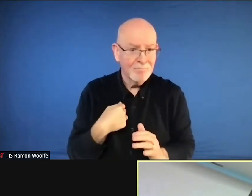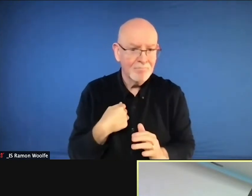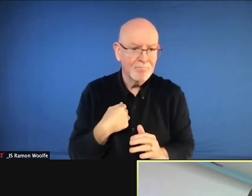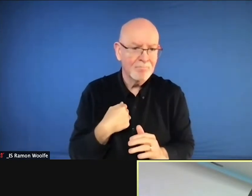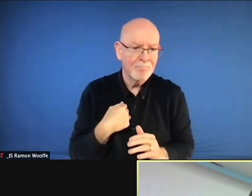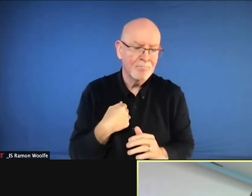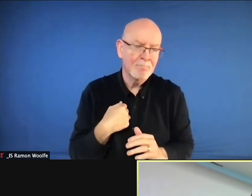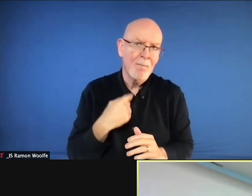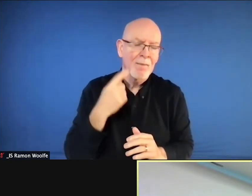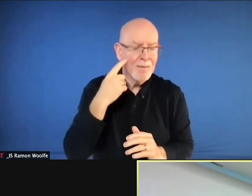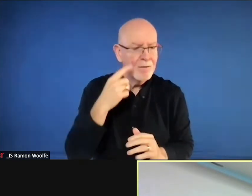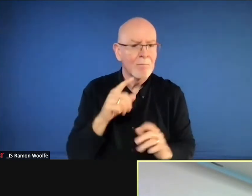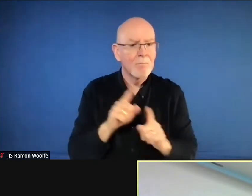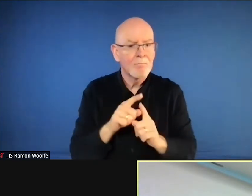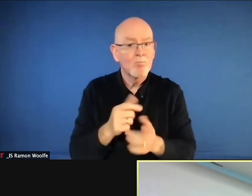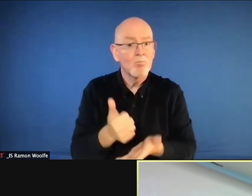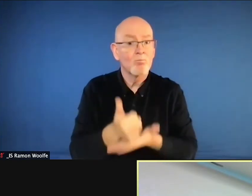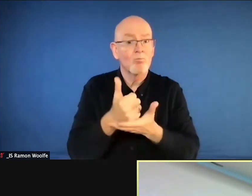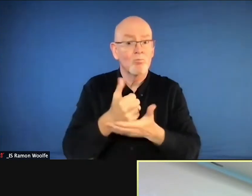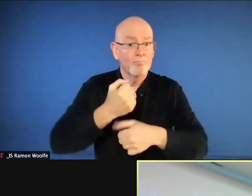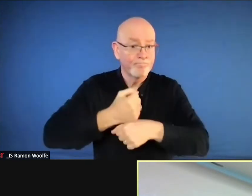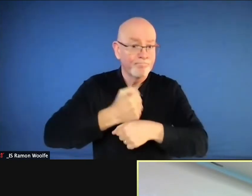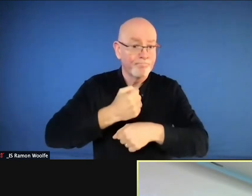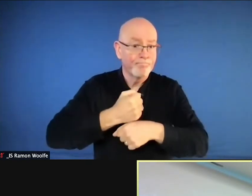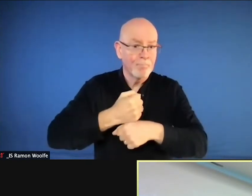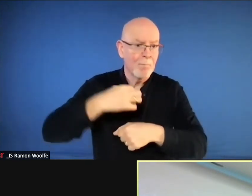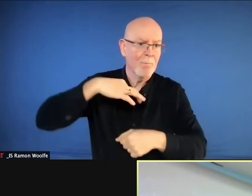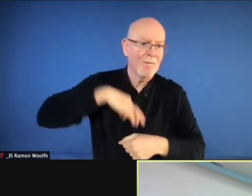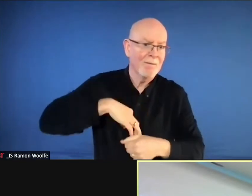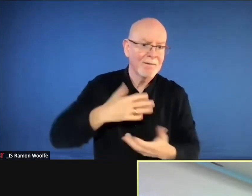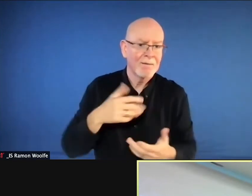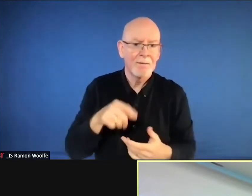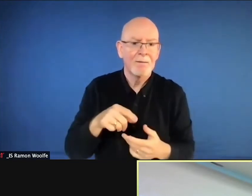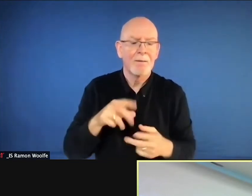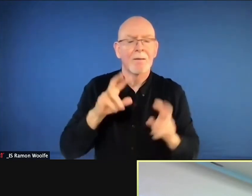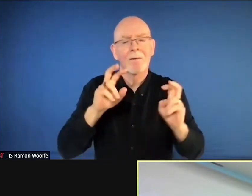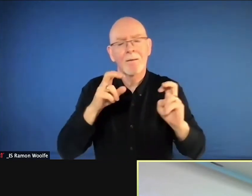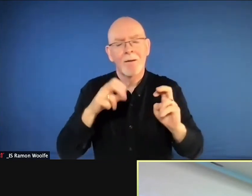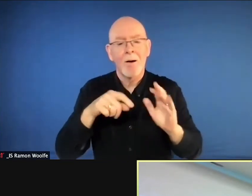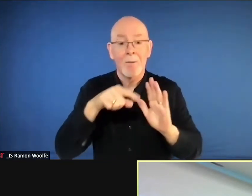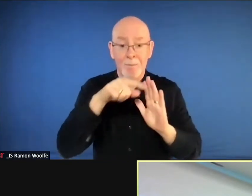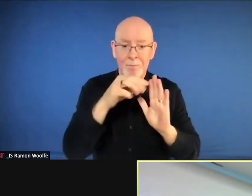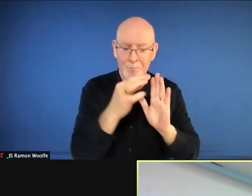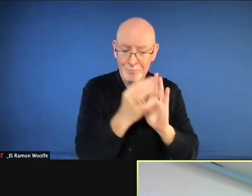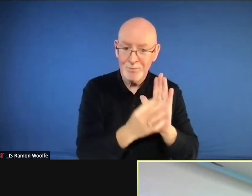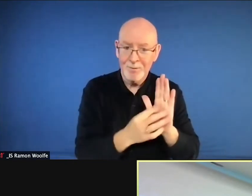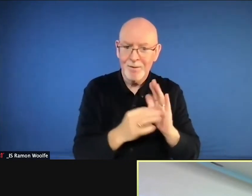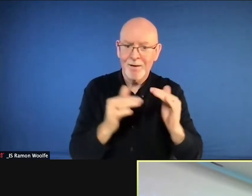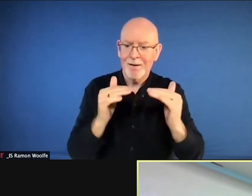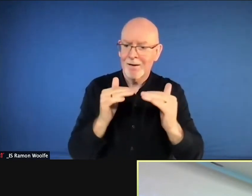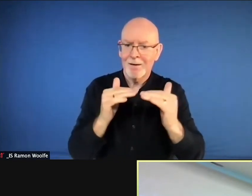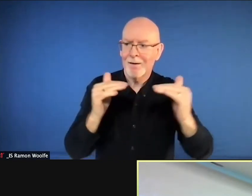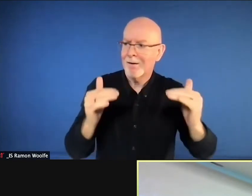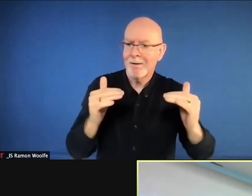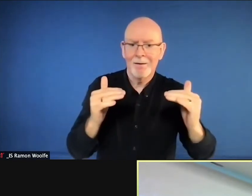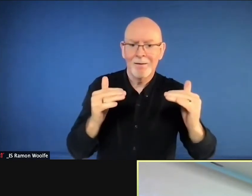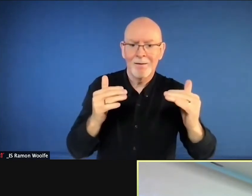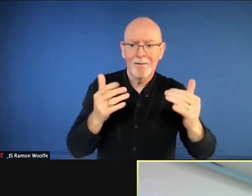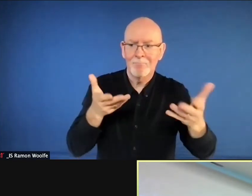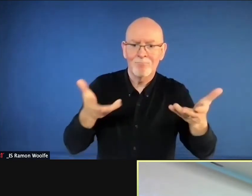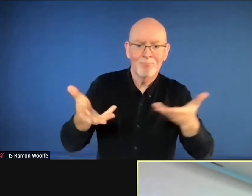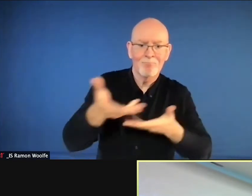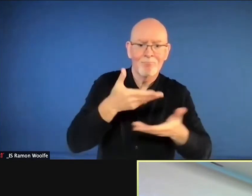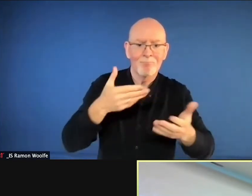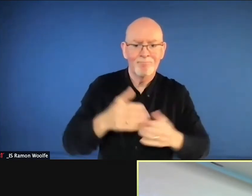equity. So that is another point which is important in terms of